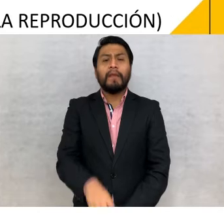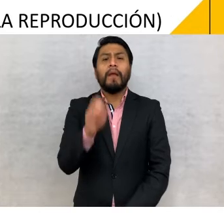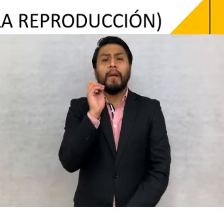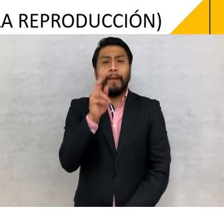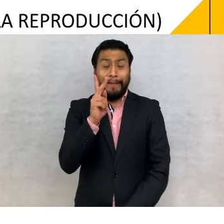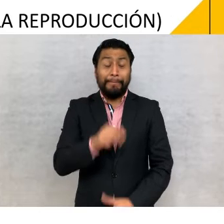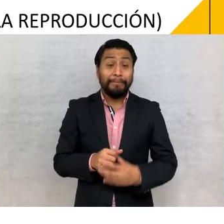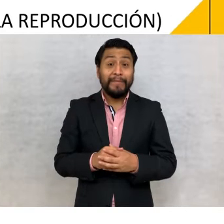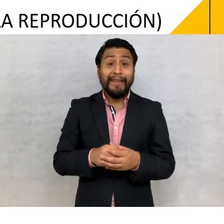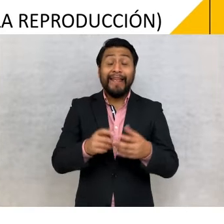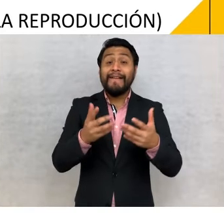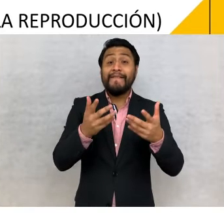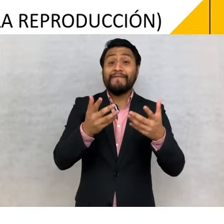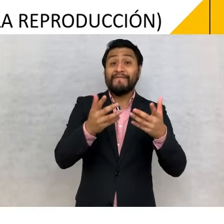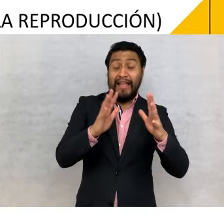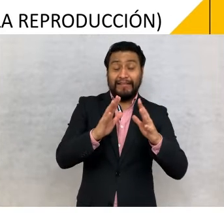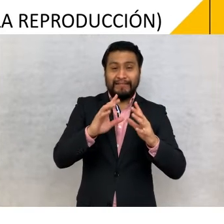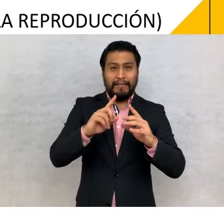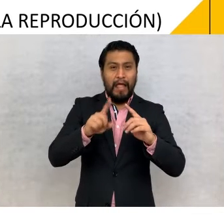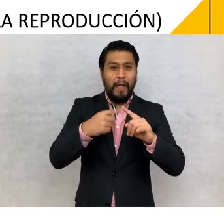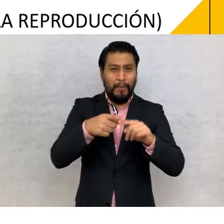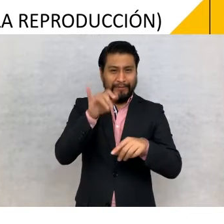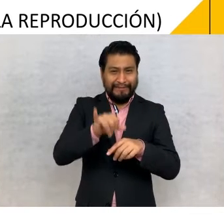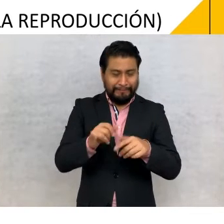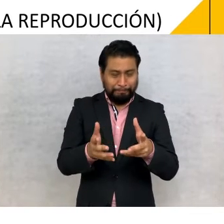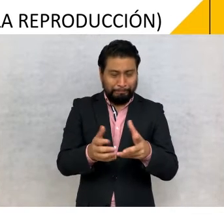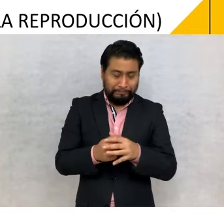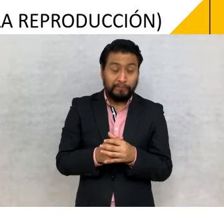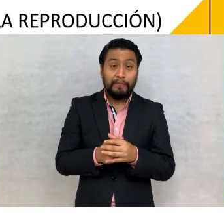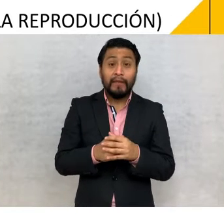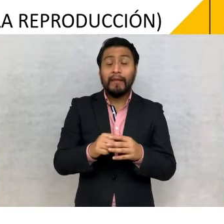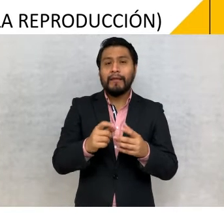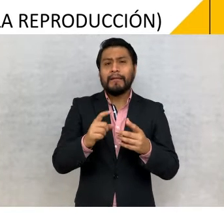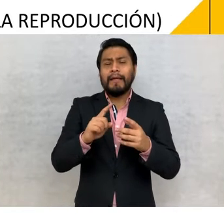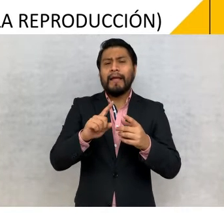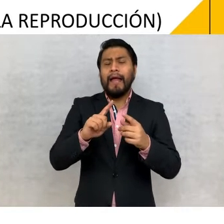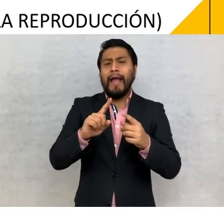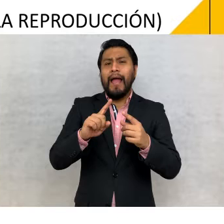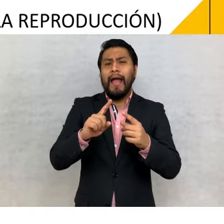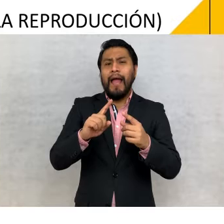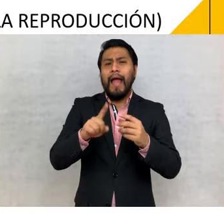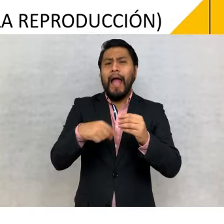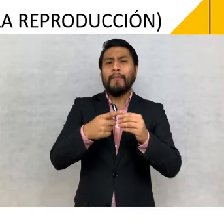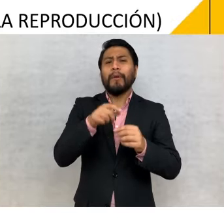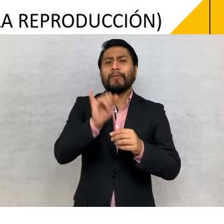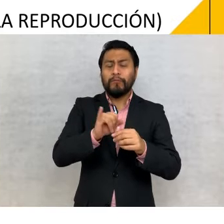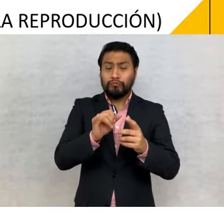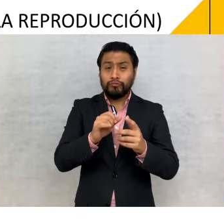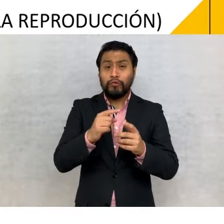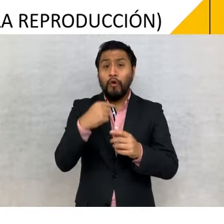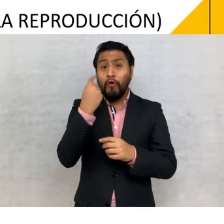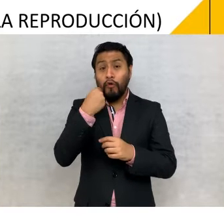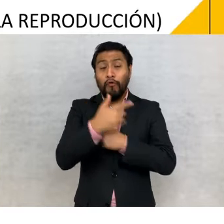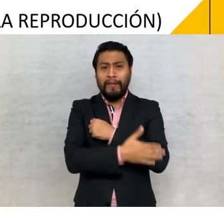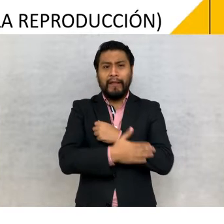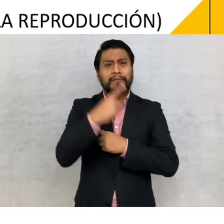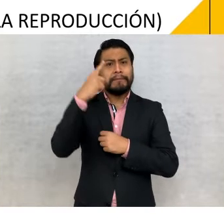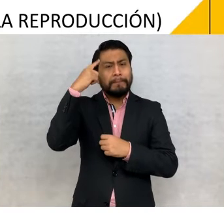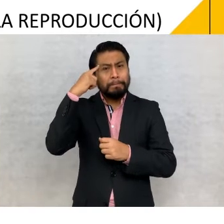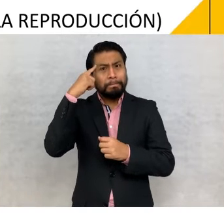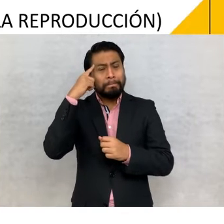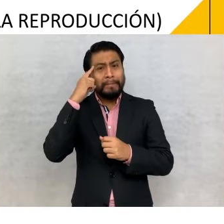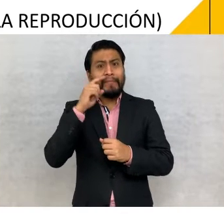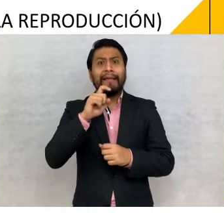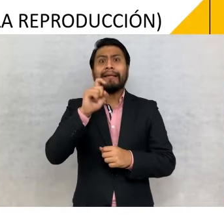Okay, and finally, about them. That is, about those for whom nation-states have considered